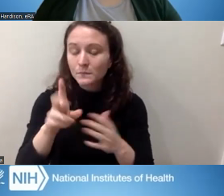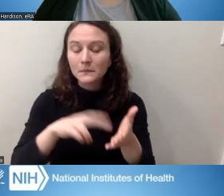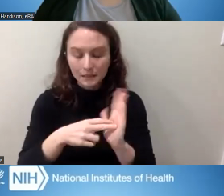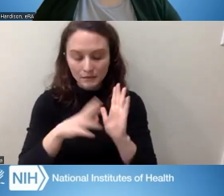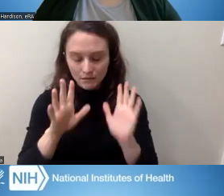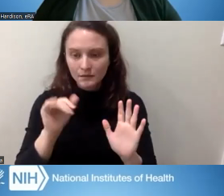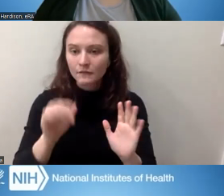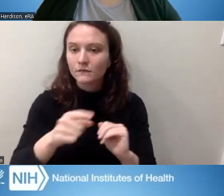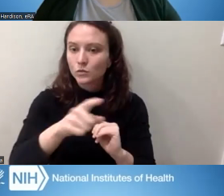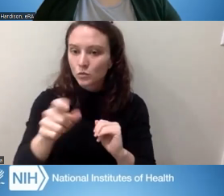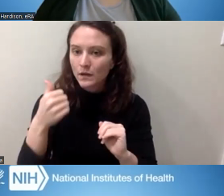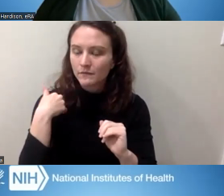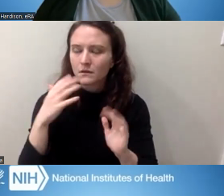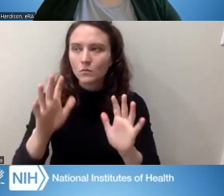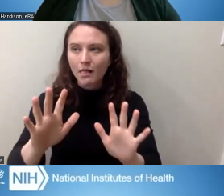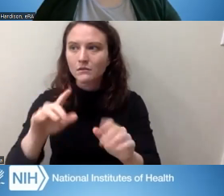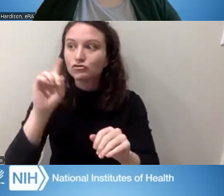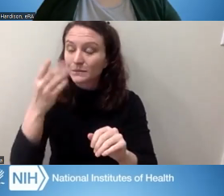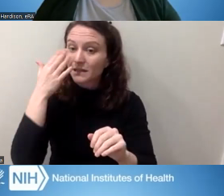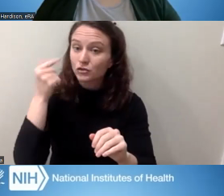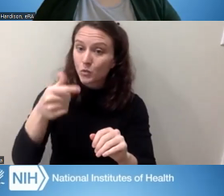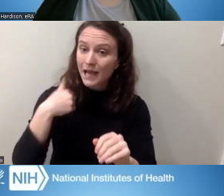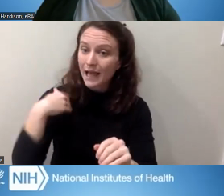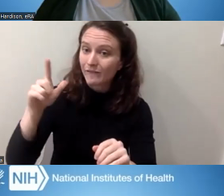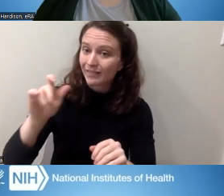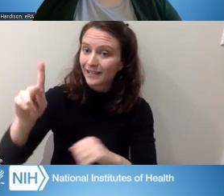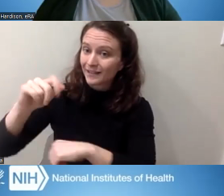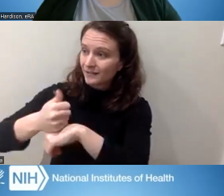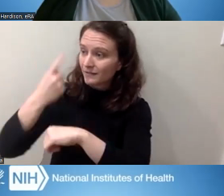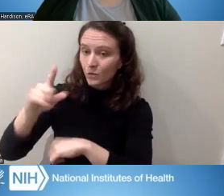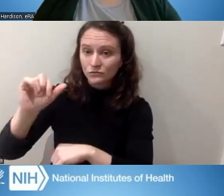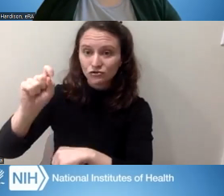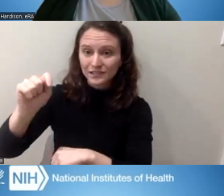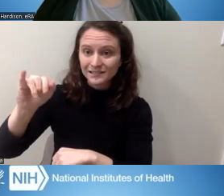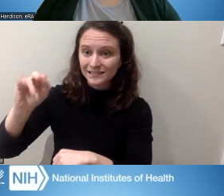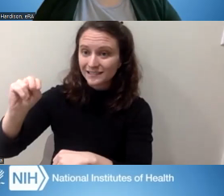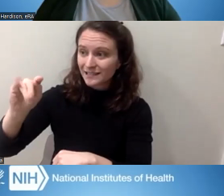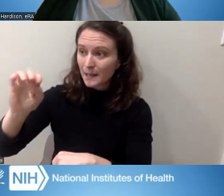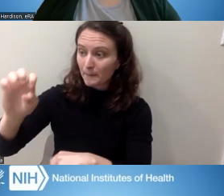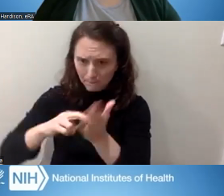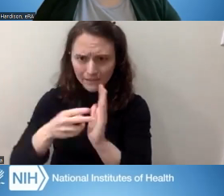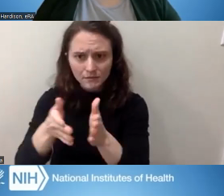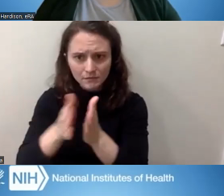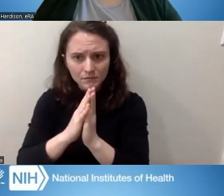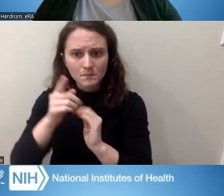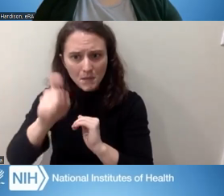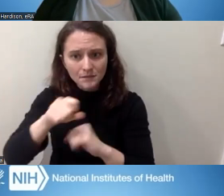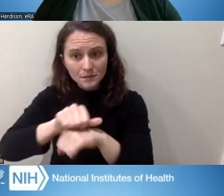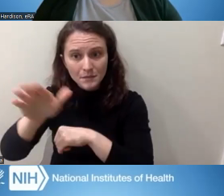you have, just because you have a link for just-in-time does not mean that you are being requested to submit information.